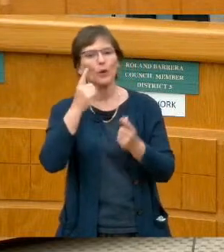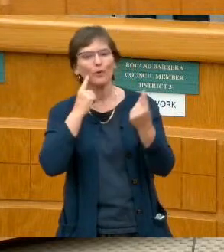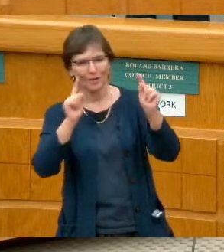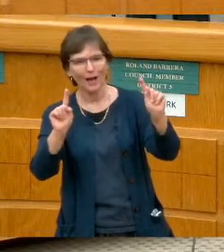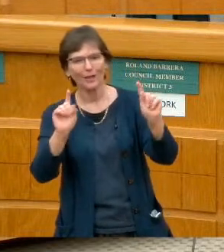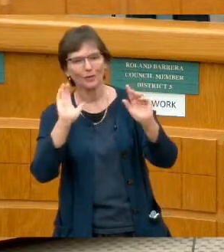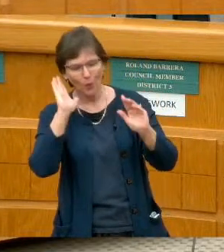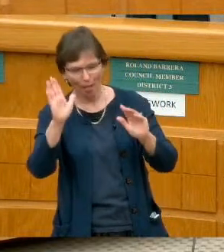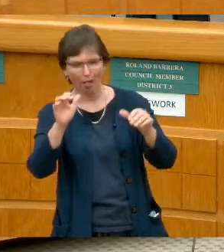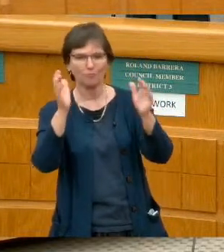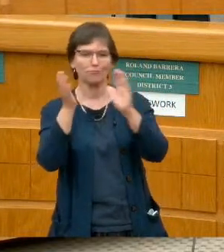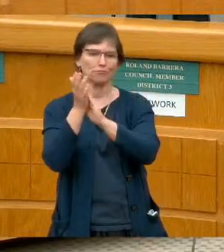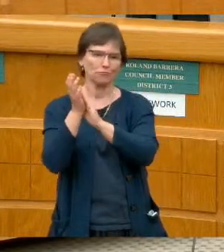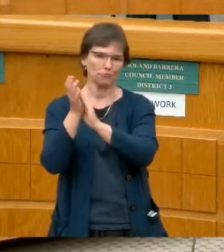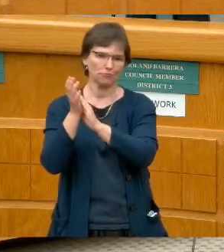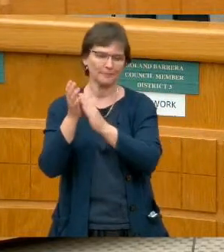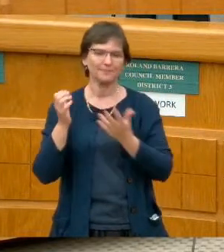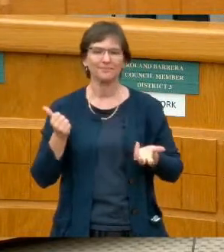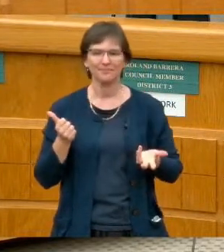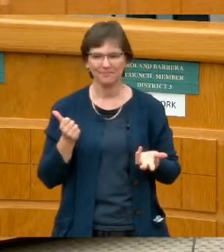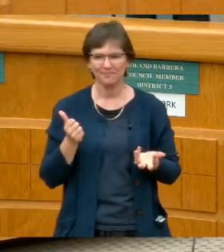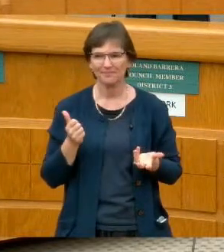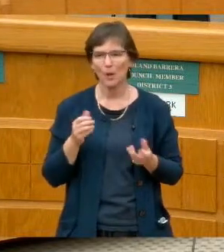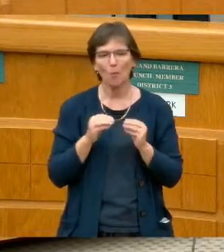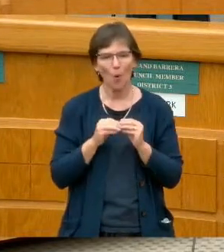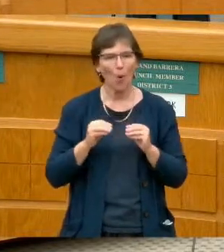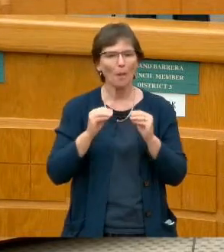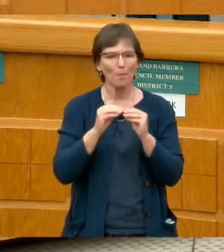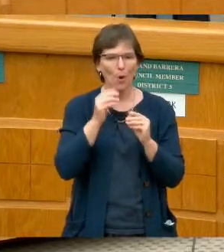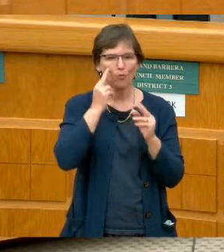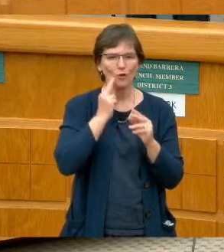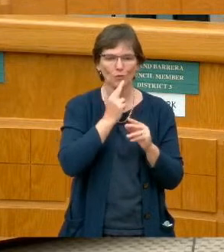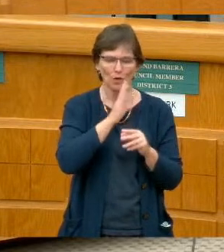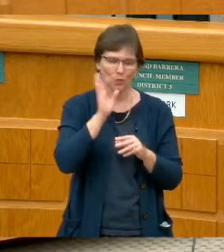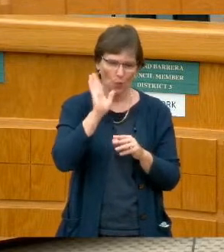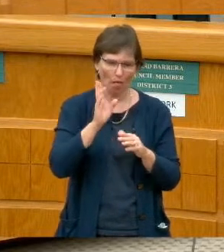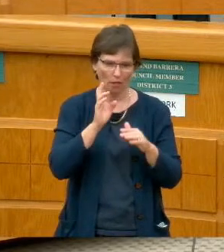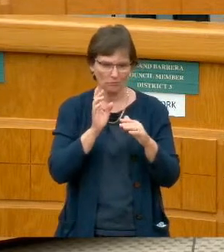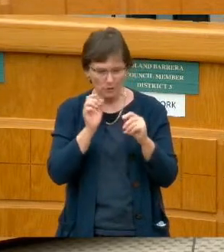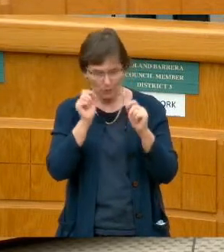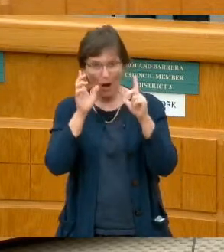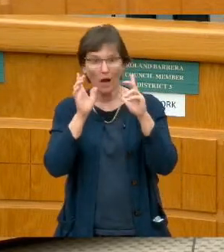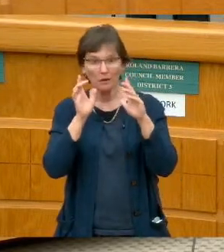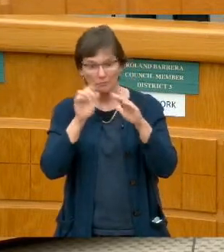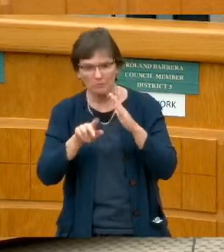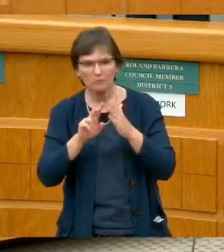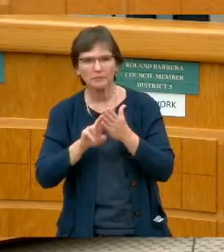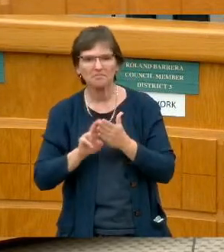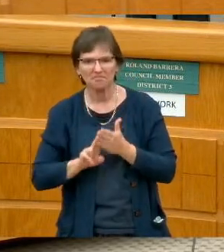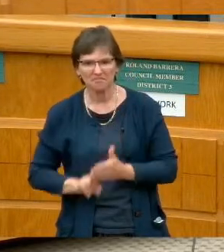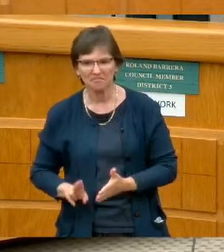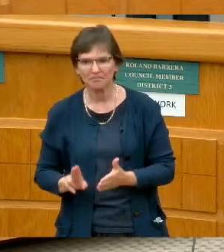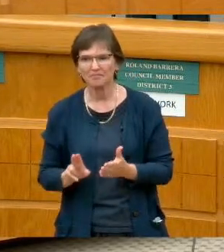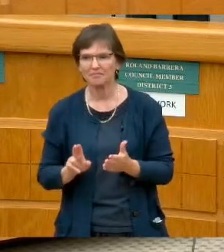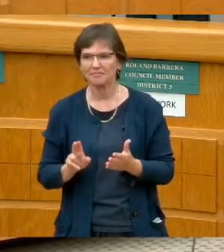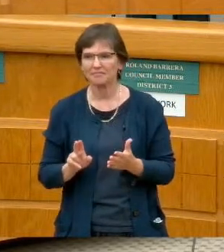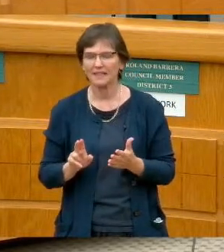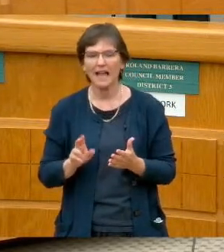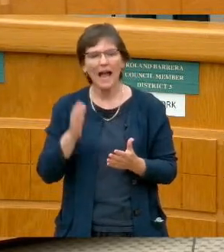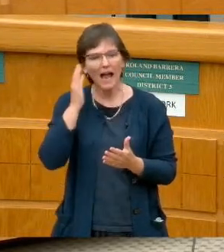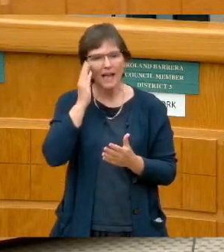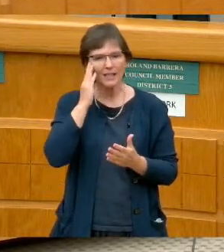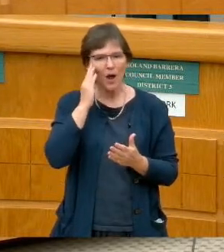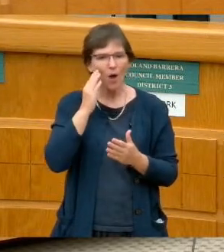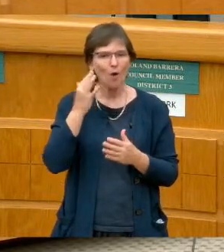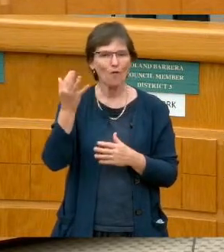Texas A&M and Peter giving you the data. I don't know whether the judge will be here or not. I don't know where I'll be, but for sure you'll get